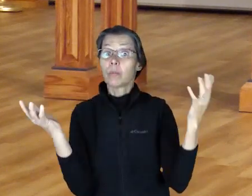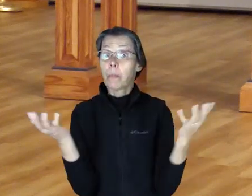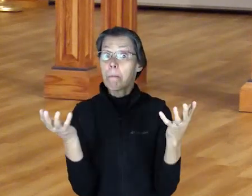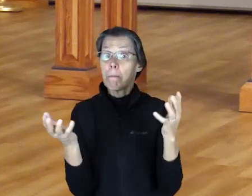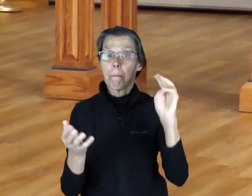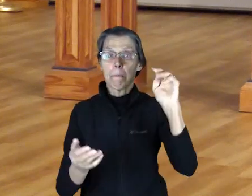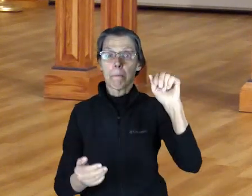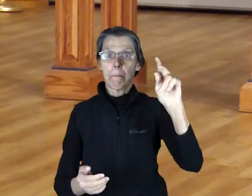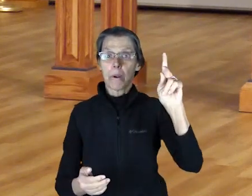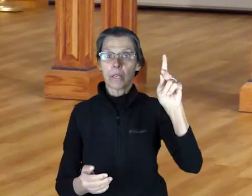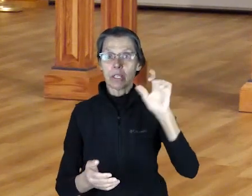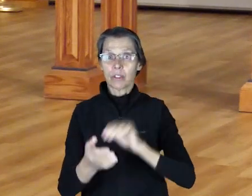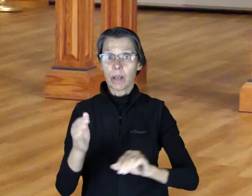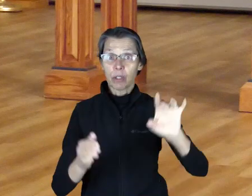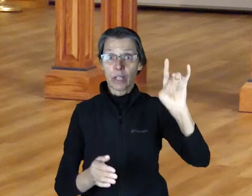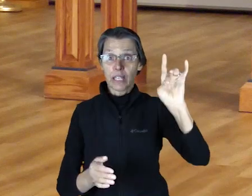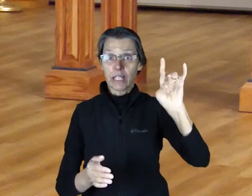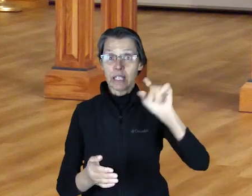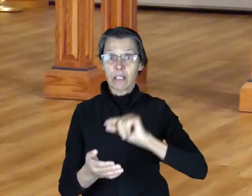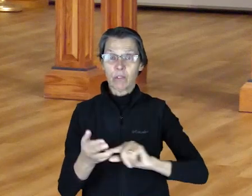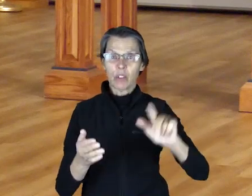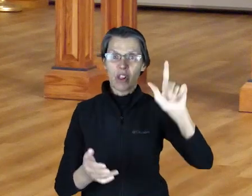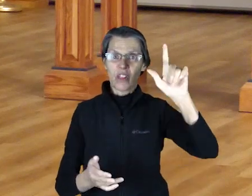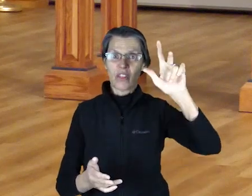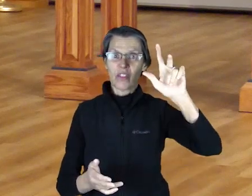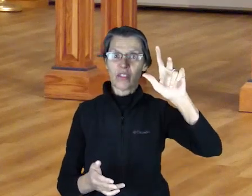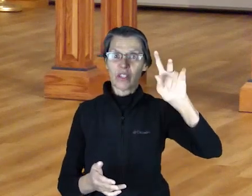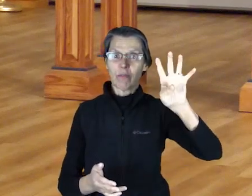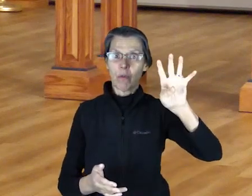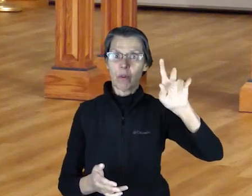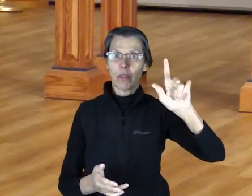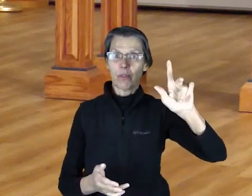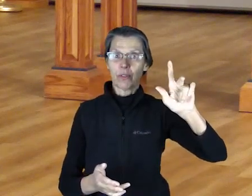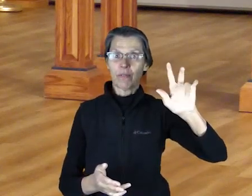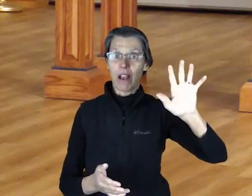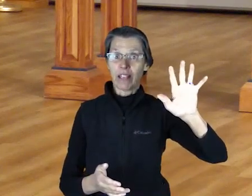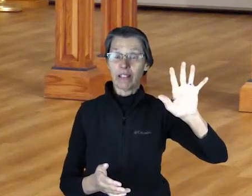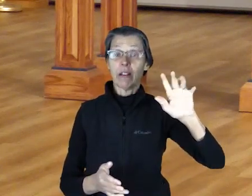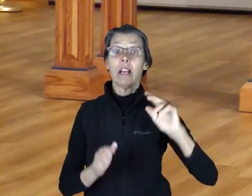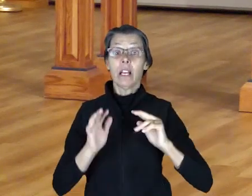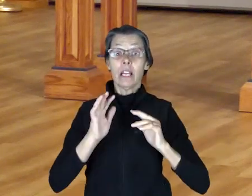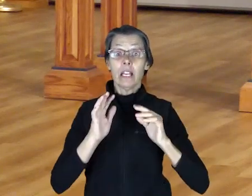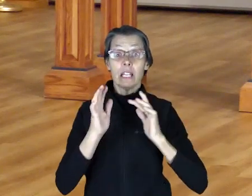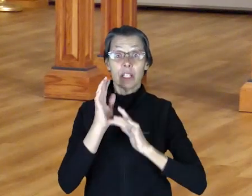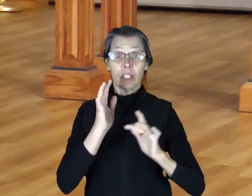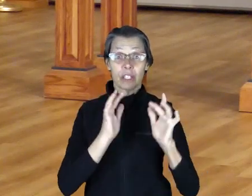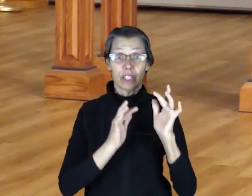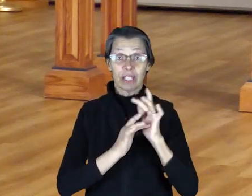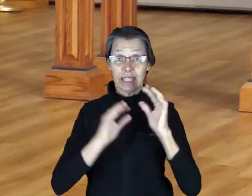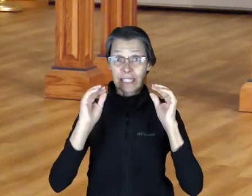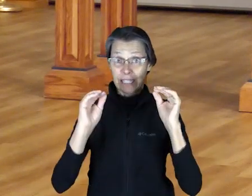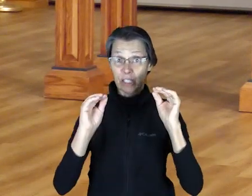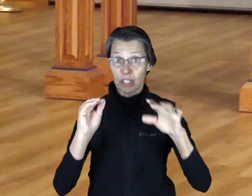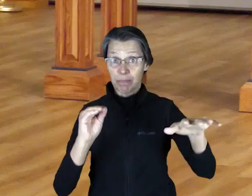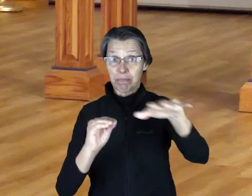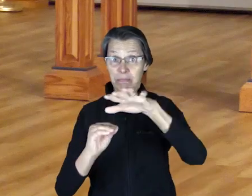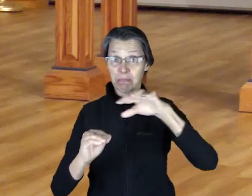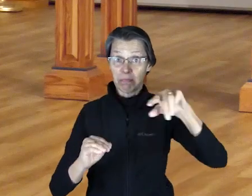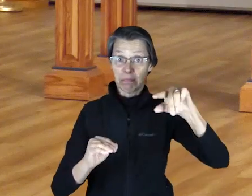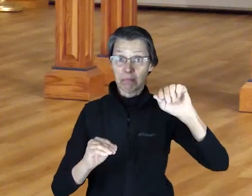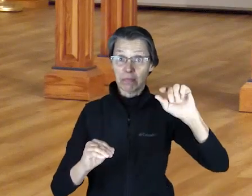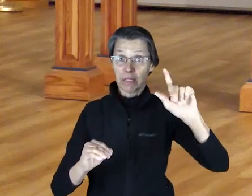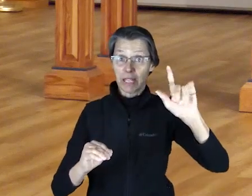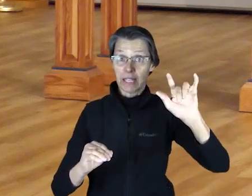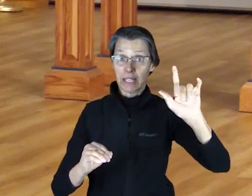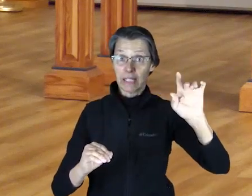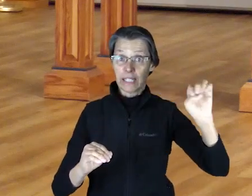This is from Mark chapter 8, verses 34 and 35. This is part of Jesus' teaching during his ministry in